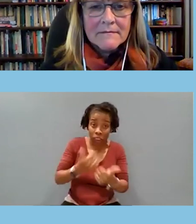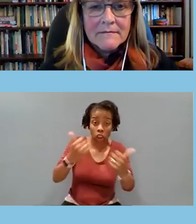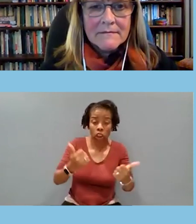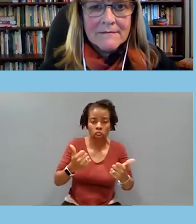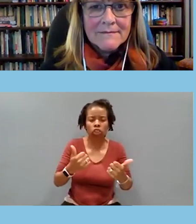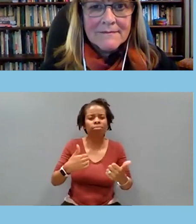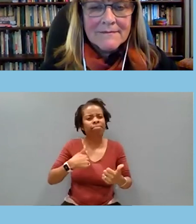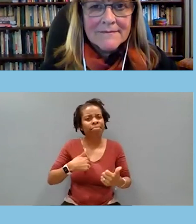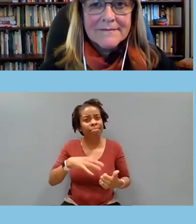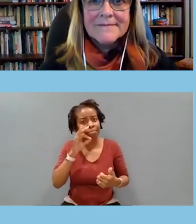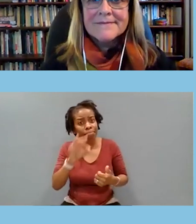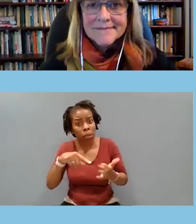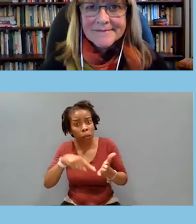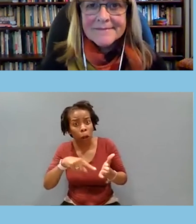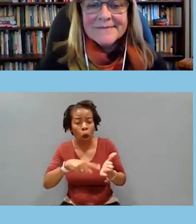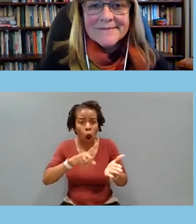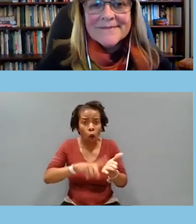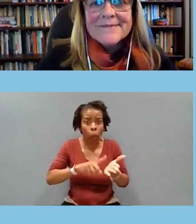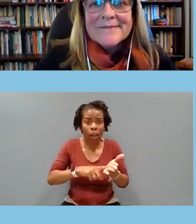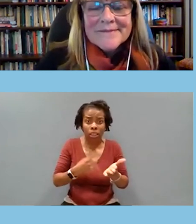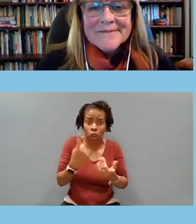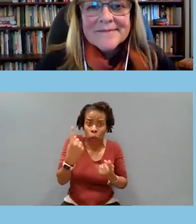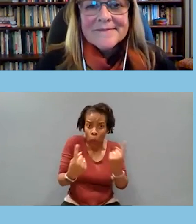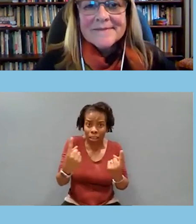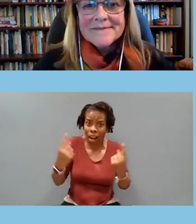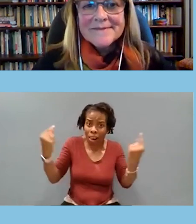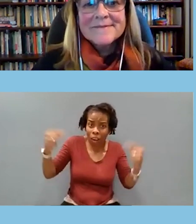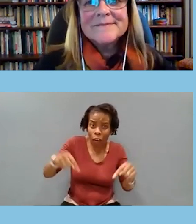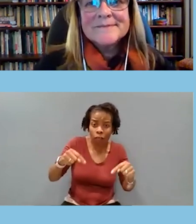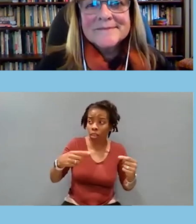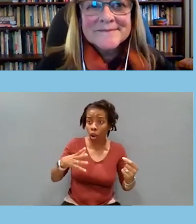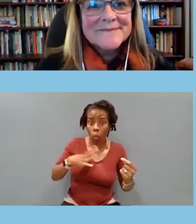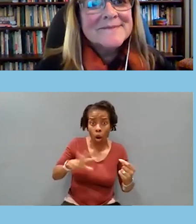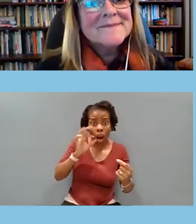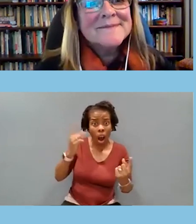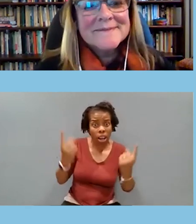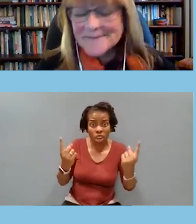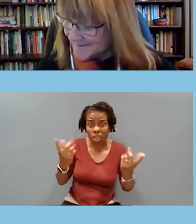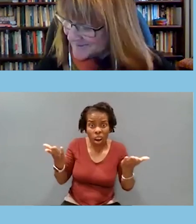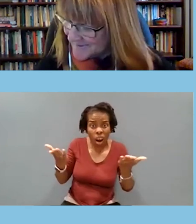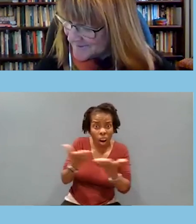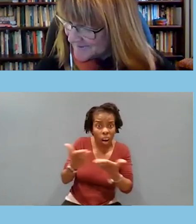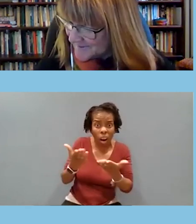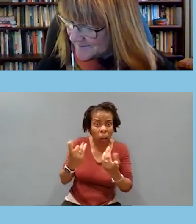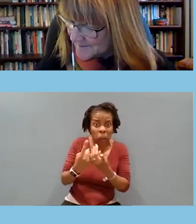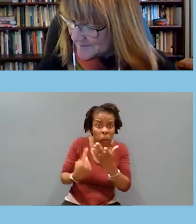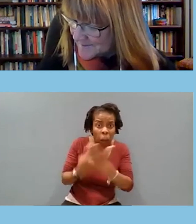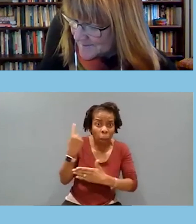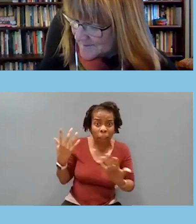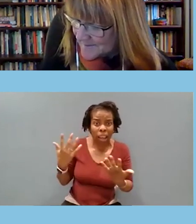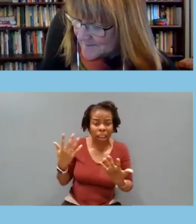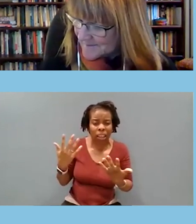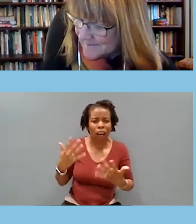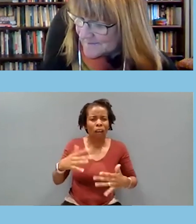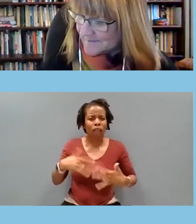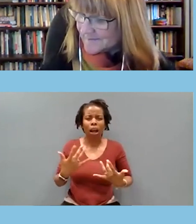each other anything. It seems wrong to bring two such just wonderful and two such, I